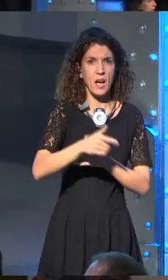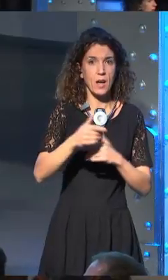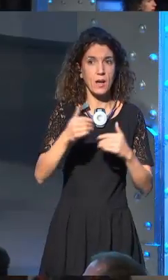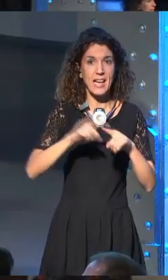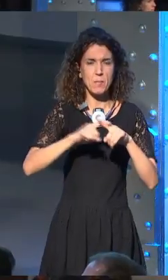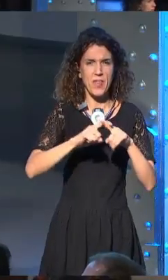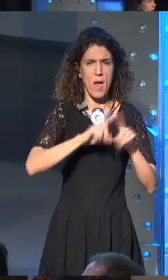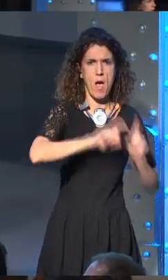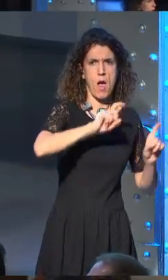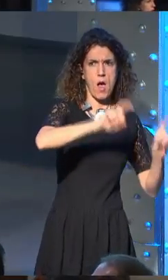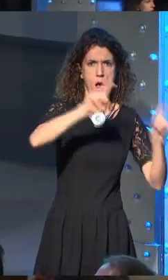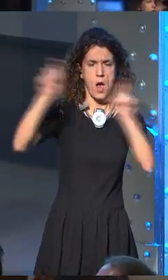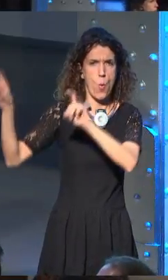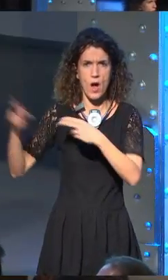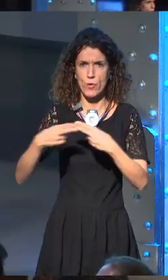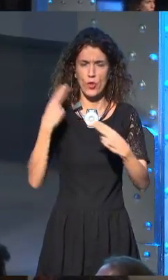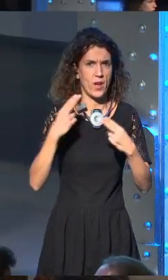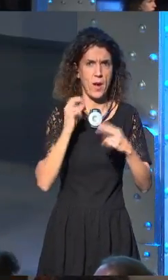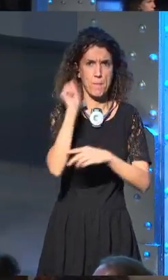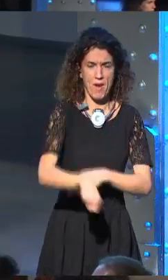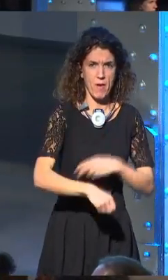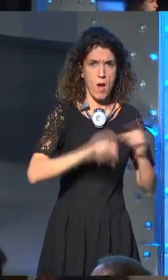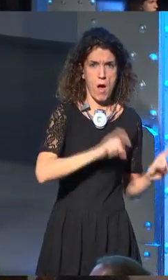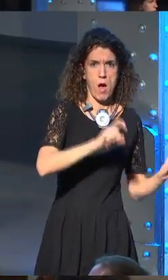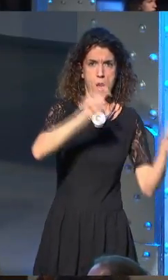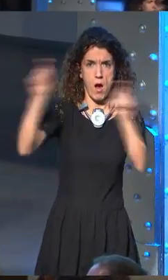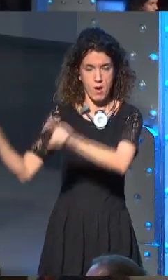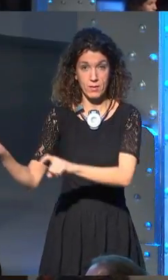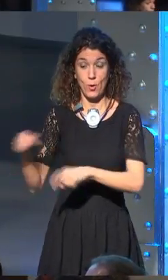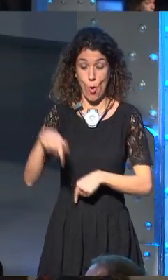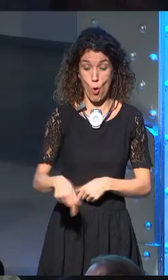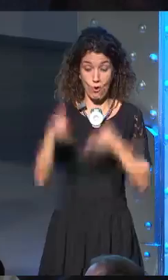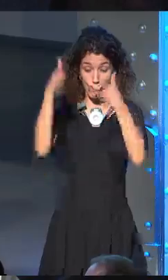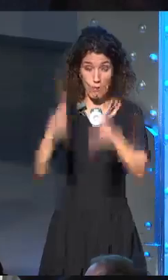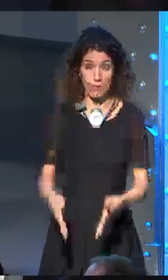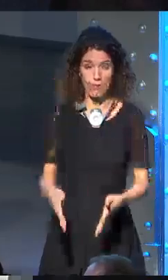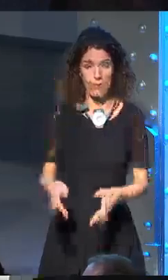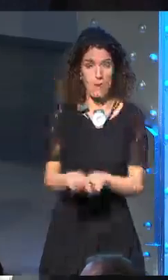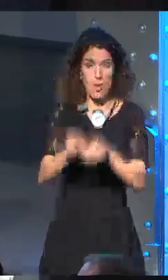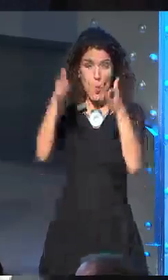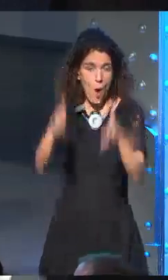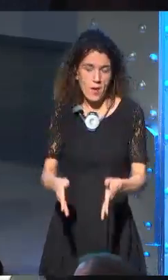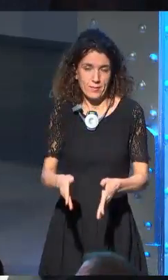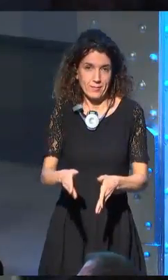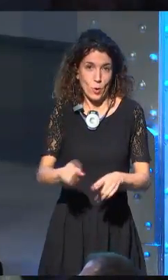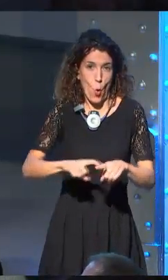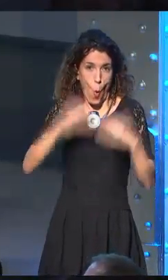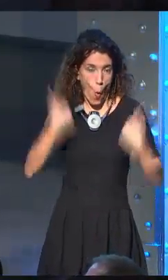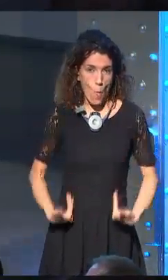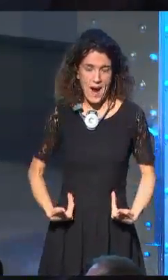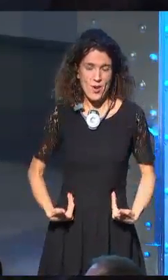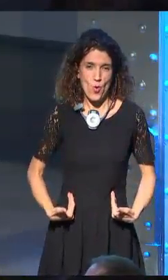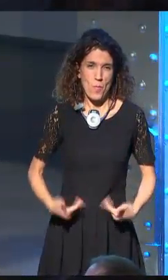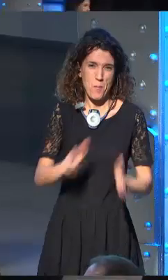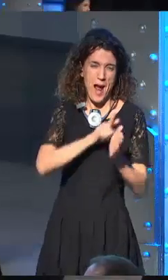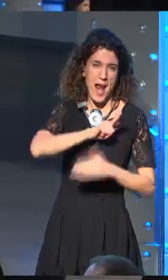nature a traveling species. It's a species that goes beyond borders. And we have with us